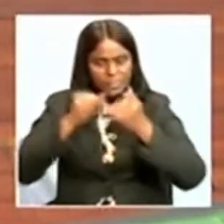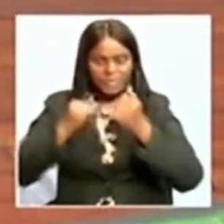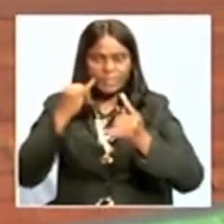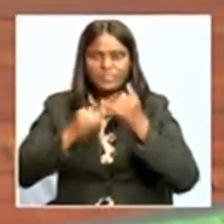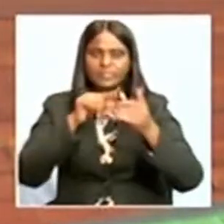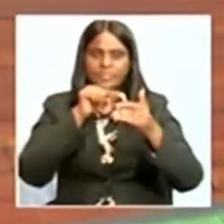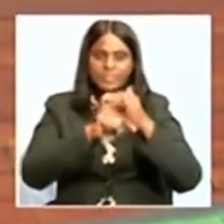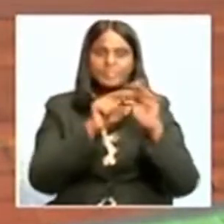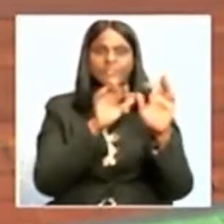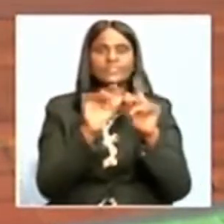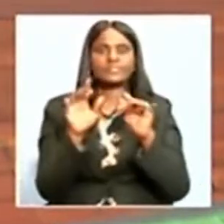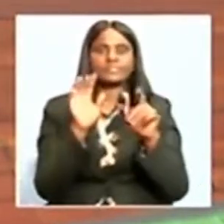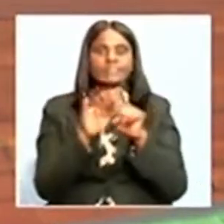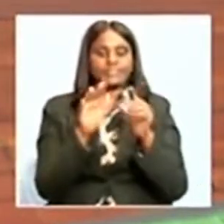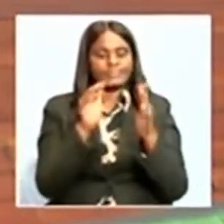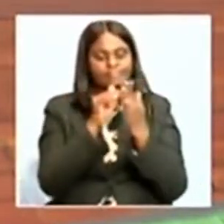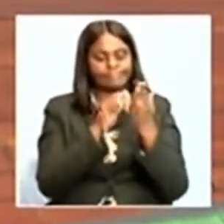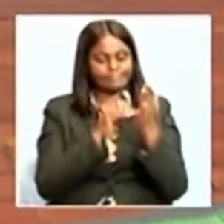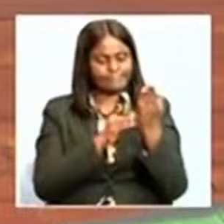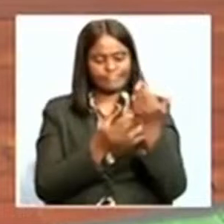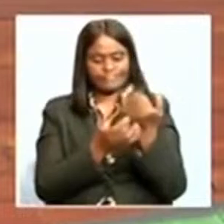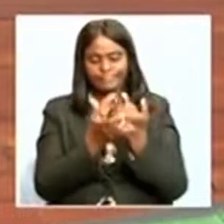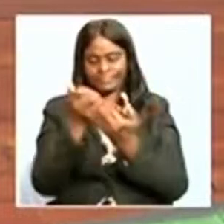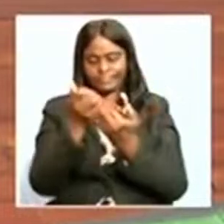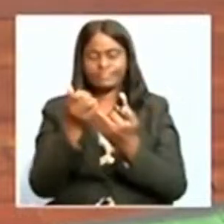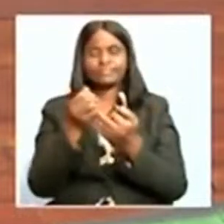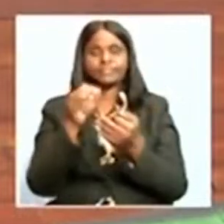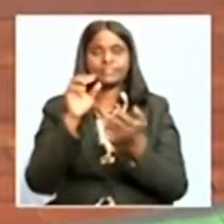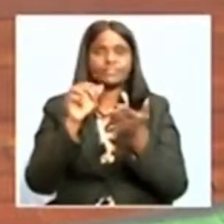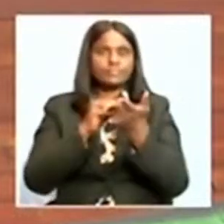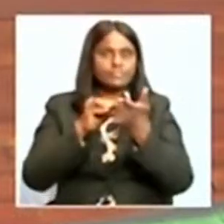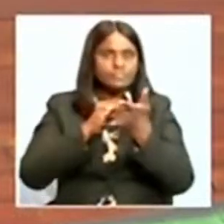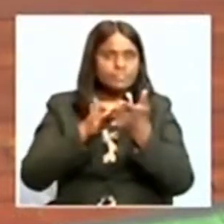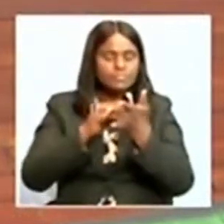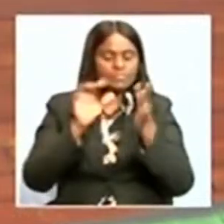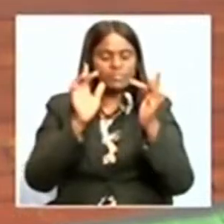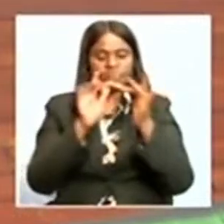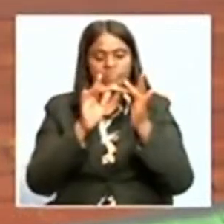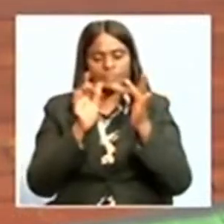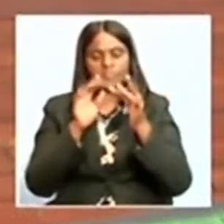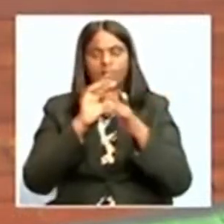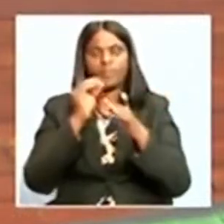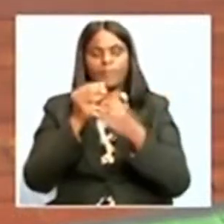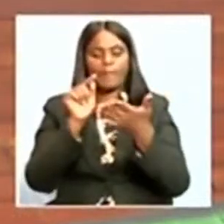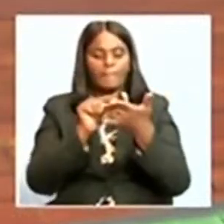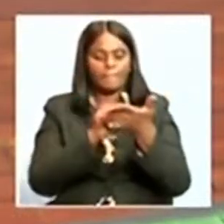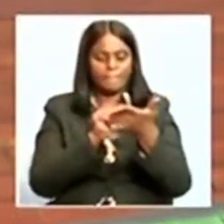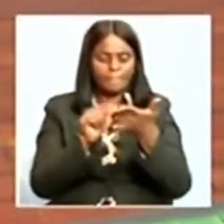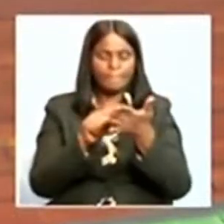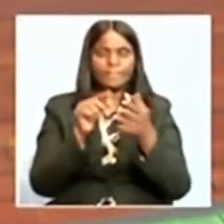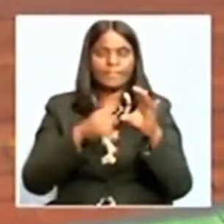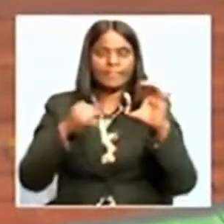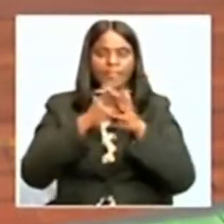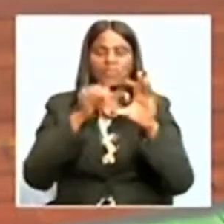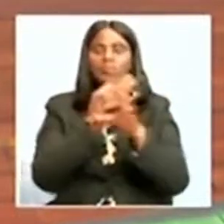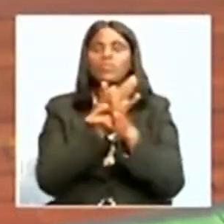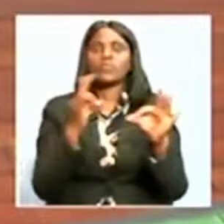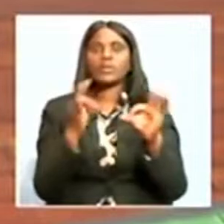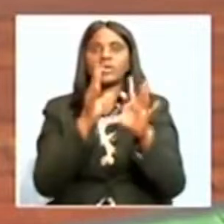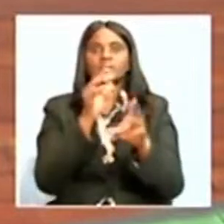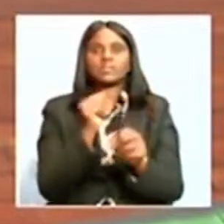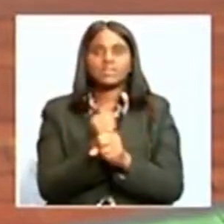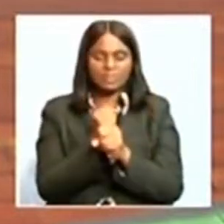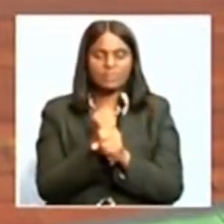entry in the prescribed form accounting for airtime disposed of or bets, including free bets